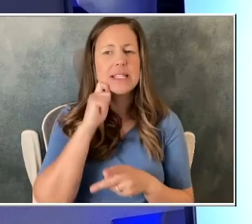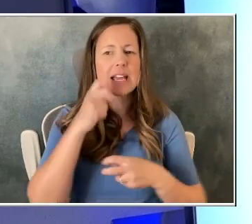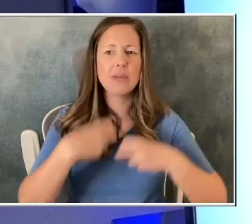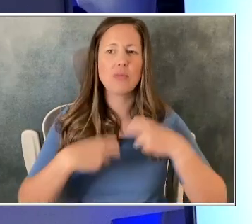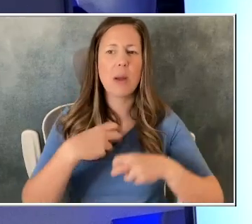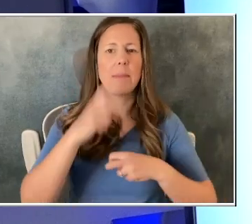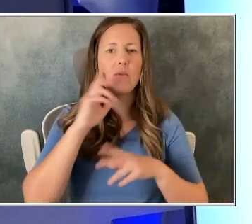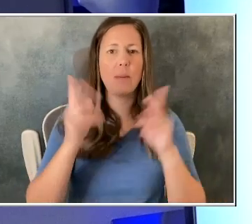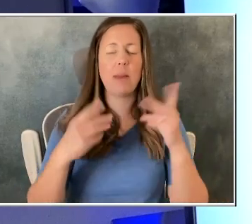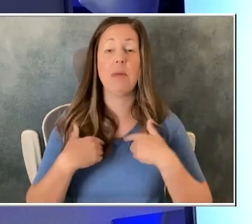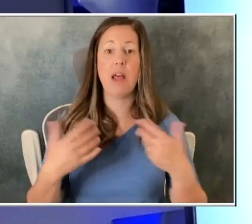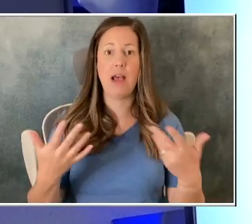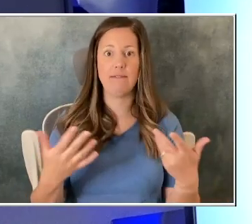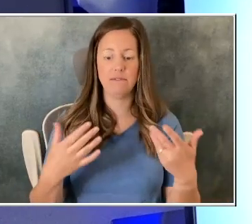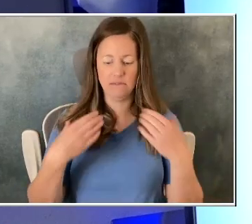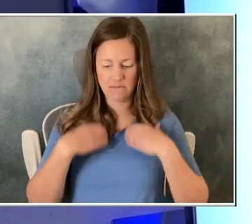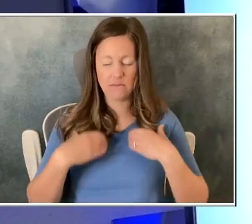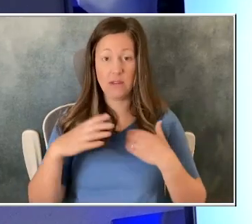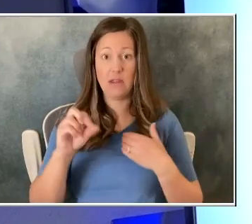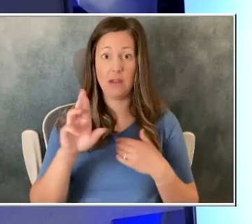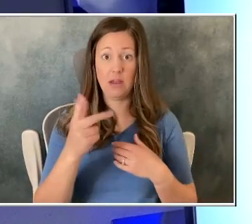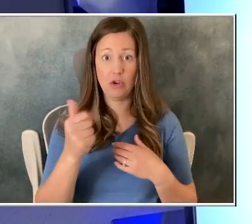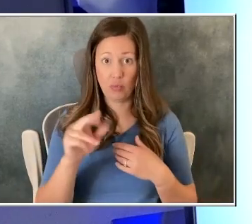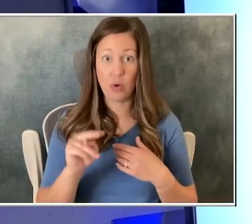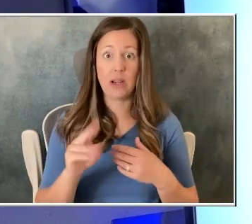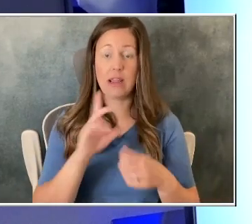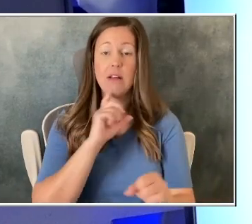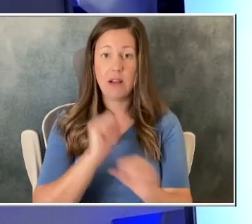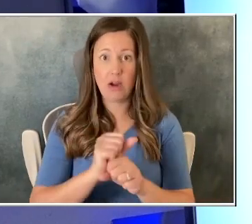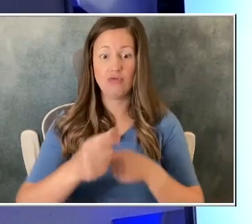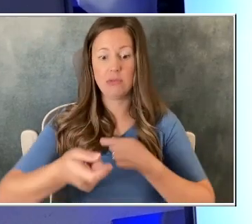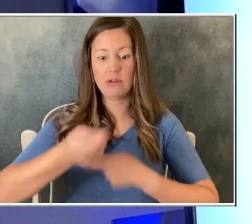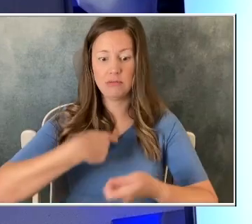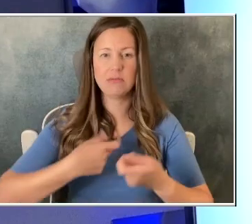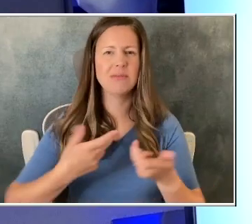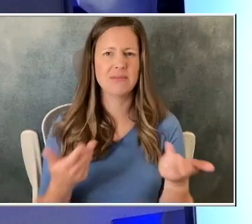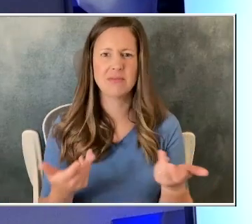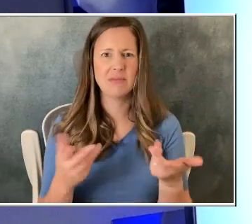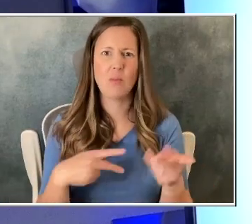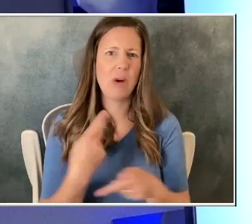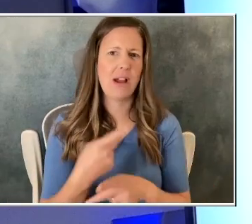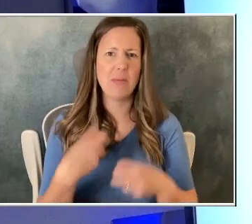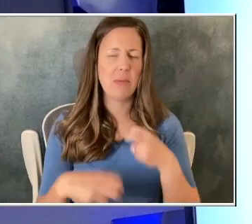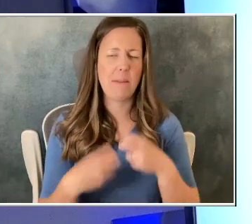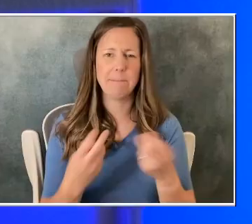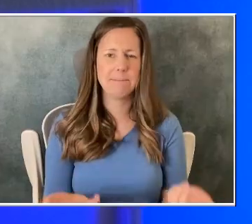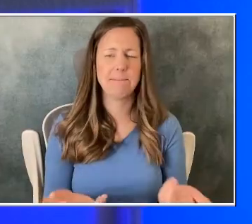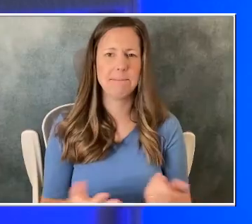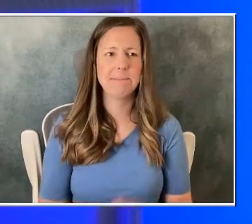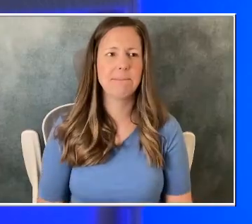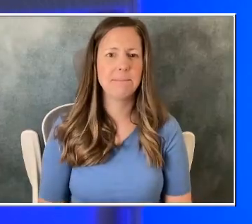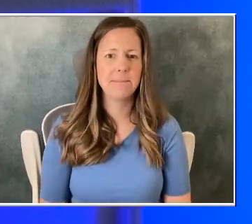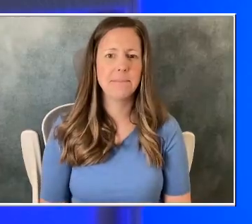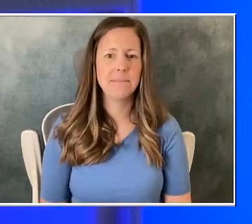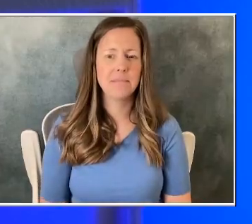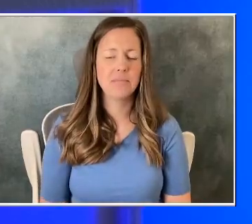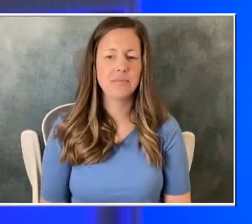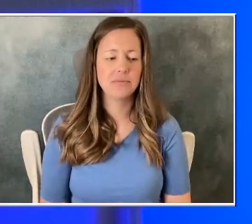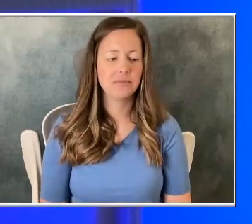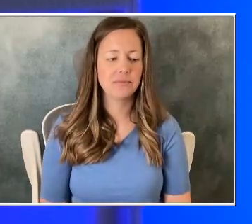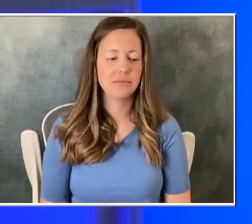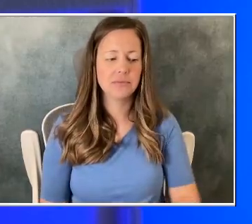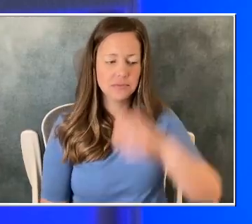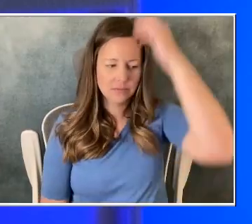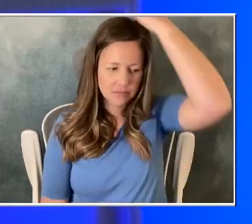as opposed to liquid organ, blood, a solid organ transplant, what kind of problems do they see? So with the solid organ transplant patients, their